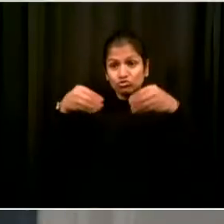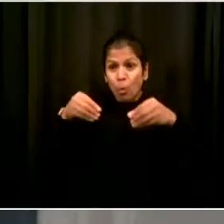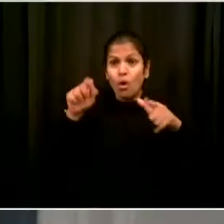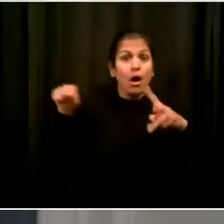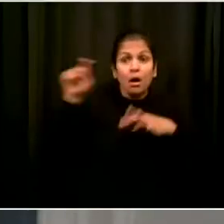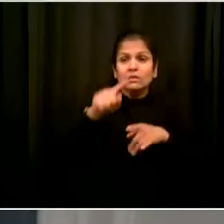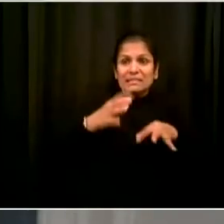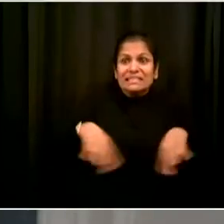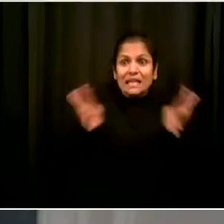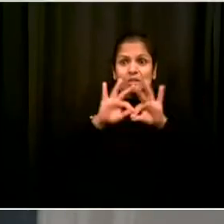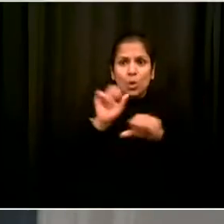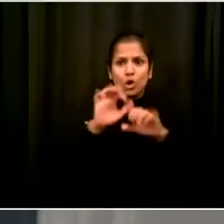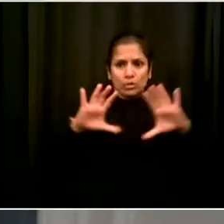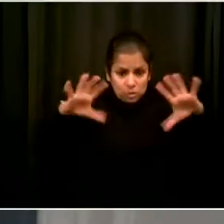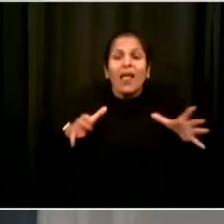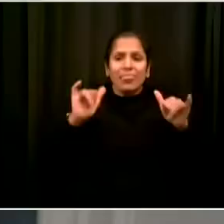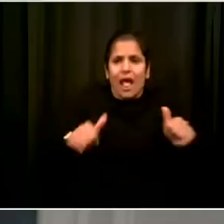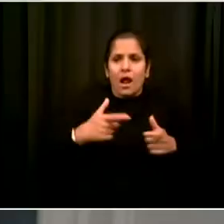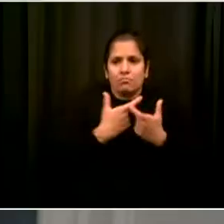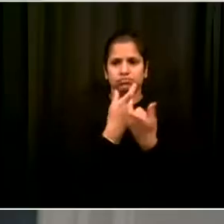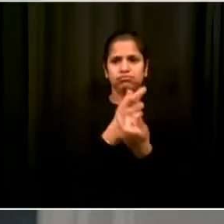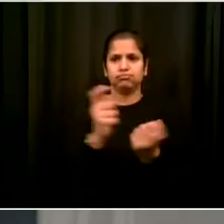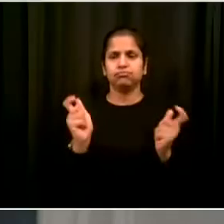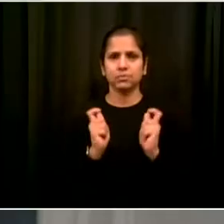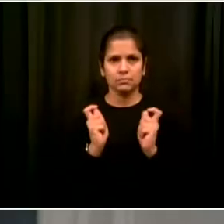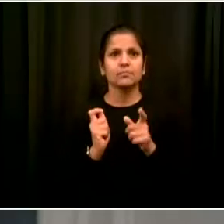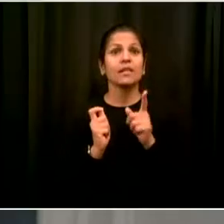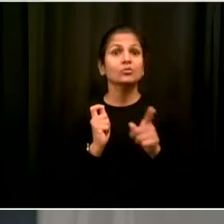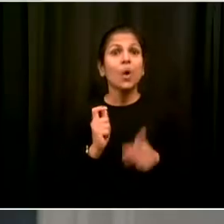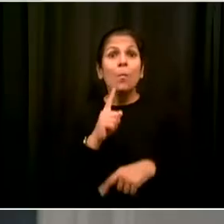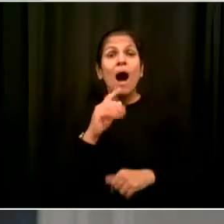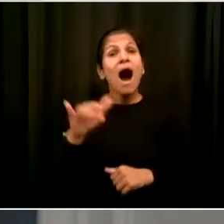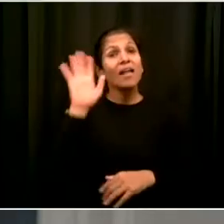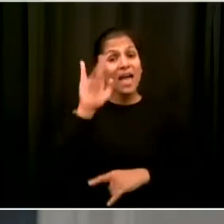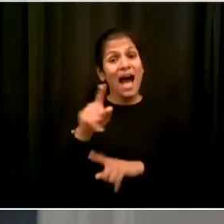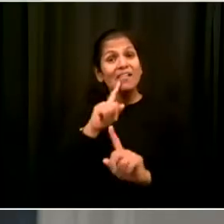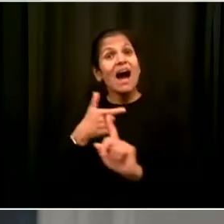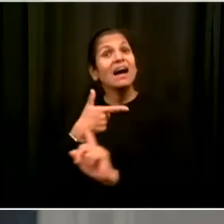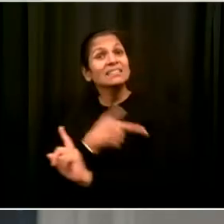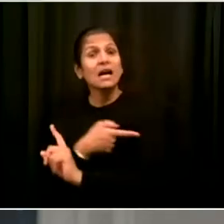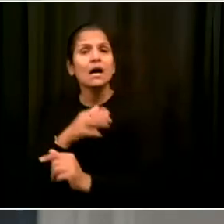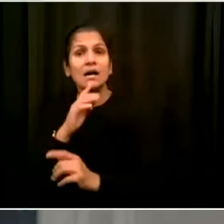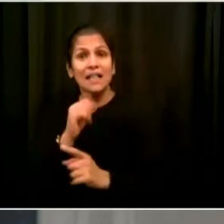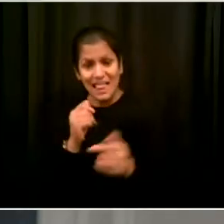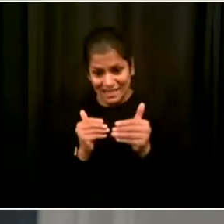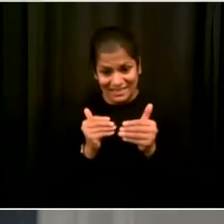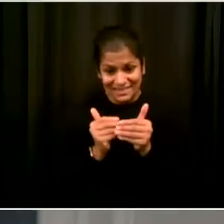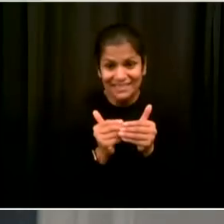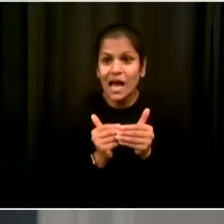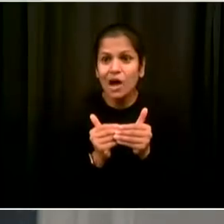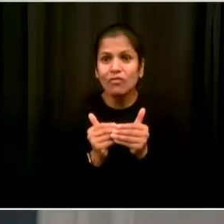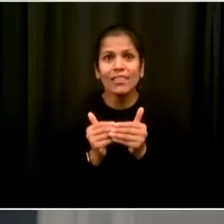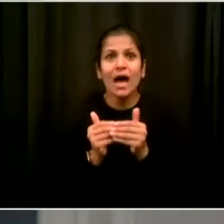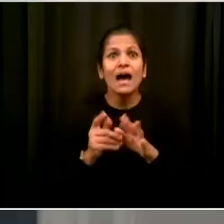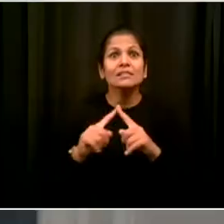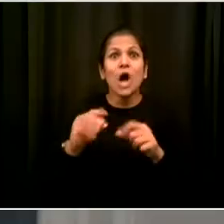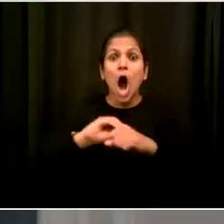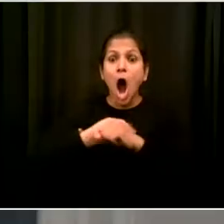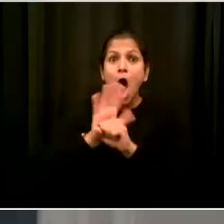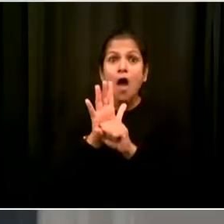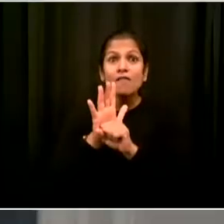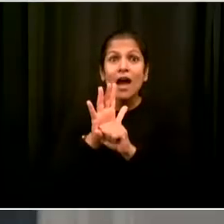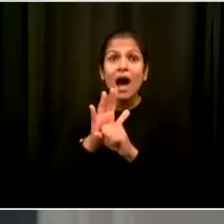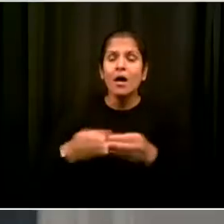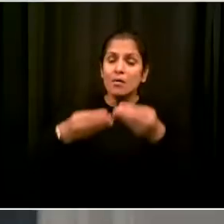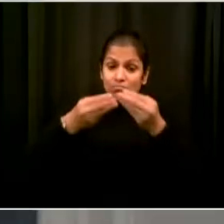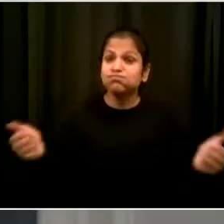expand and reach out to more communities, but we will still need to continue to wear a mask, keep 6 feet apart, and make